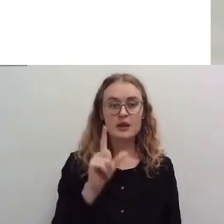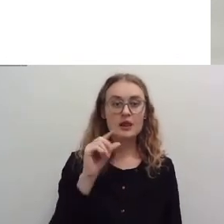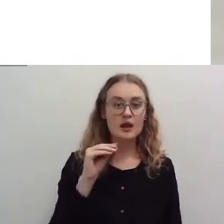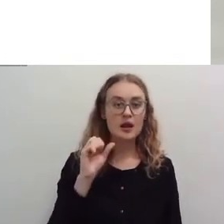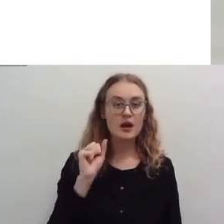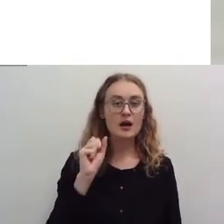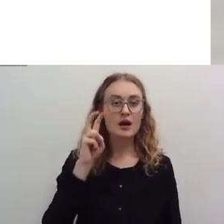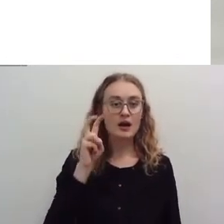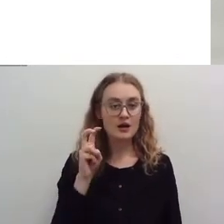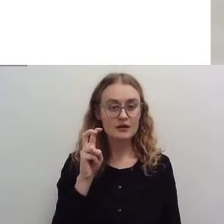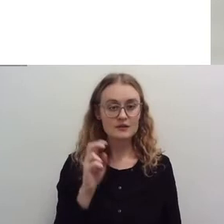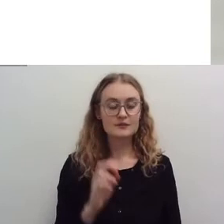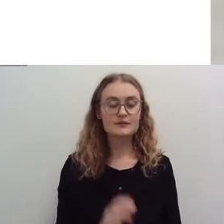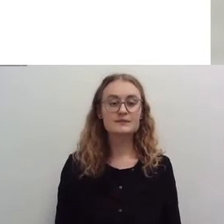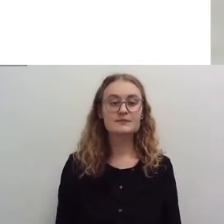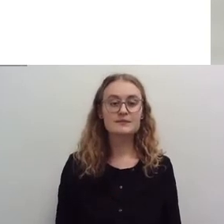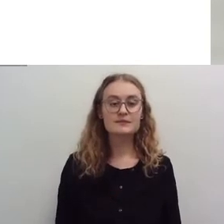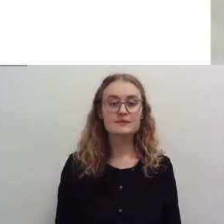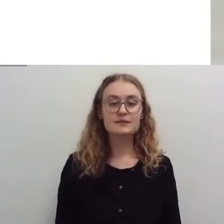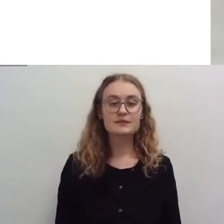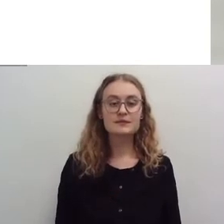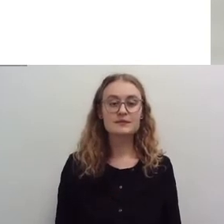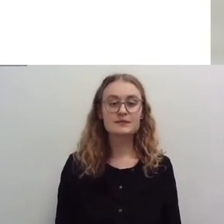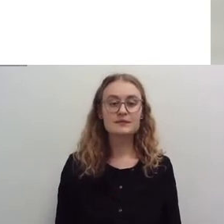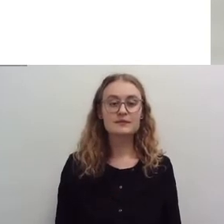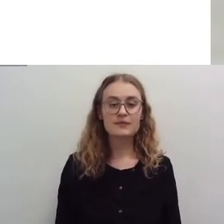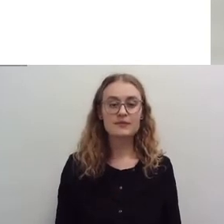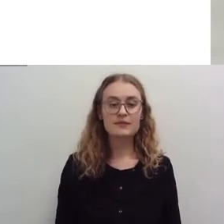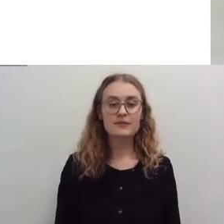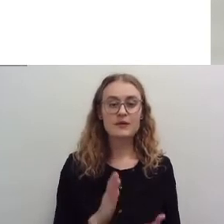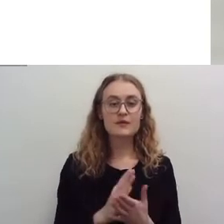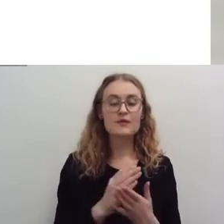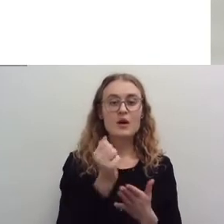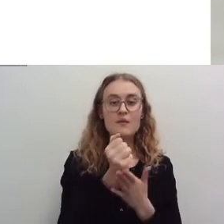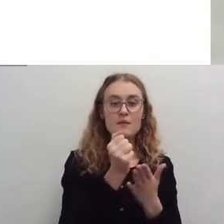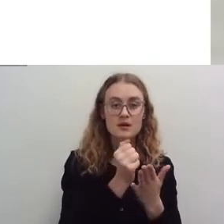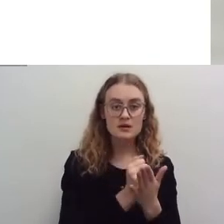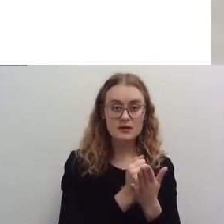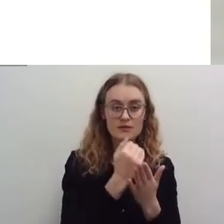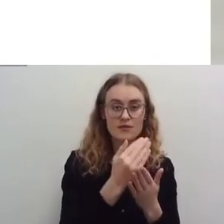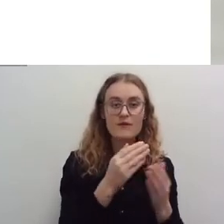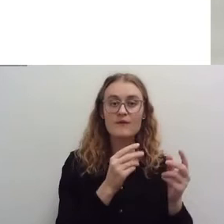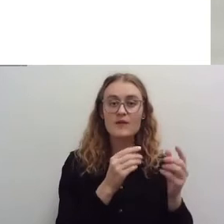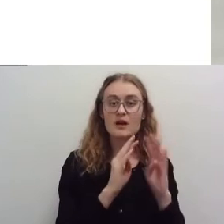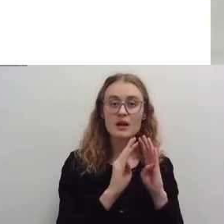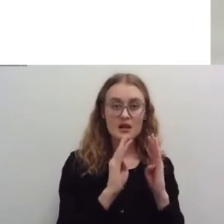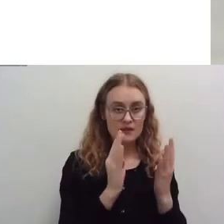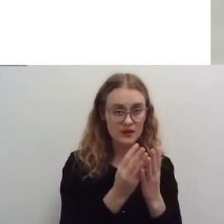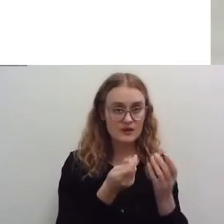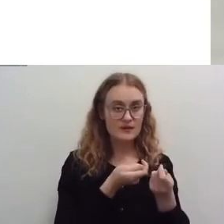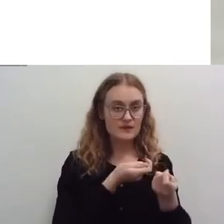member from the Swedish organization Knashemma. Leah, warm welcome to this panel.